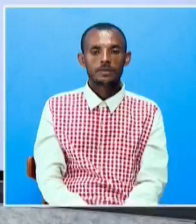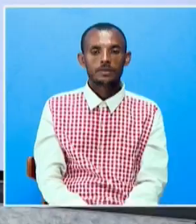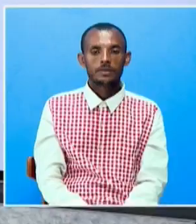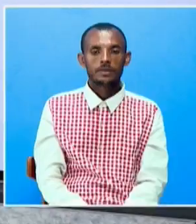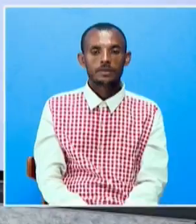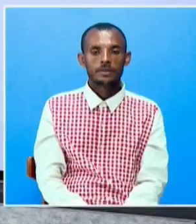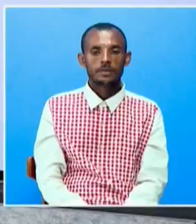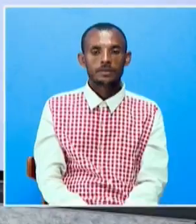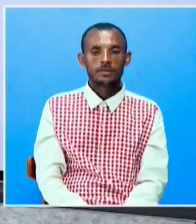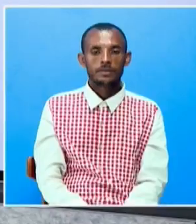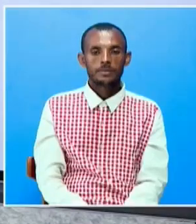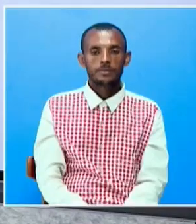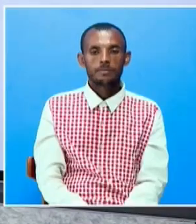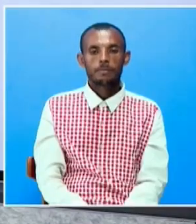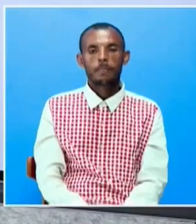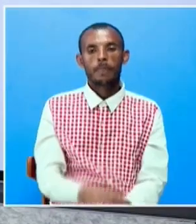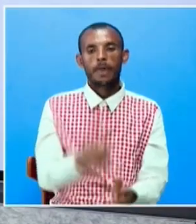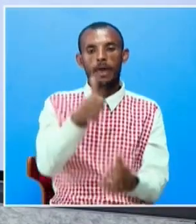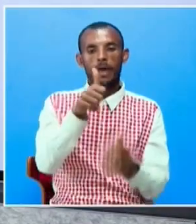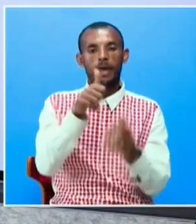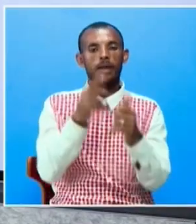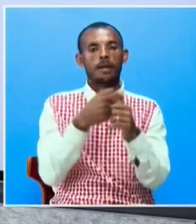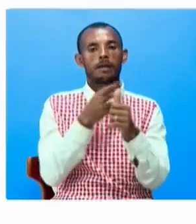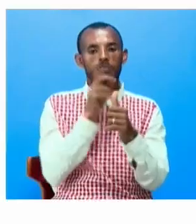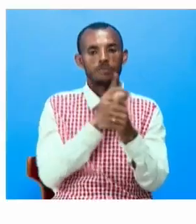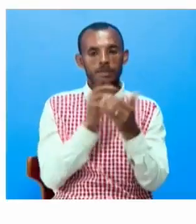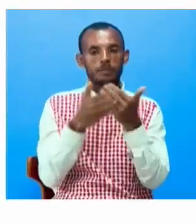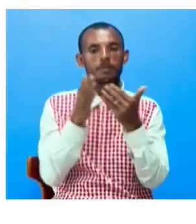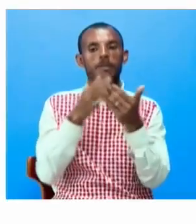Ratio A